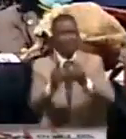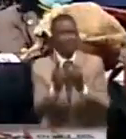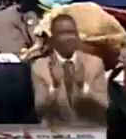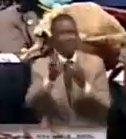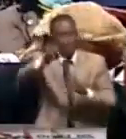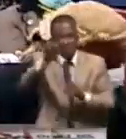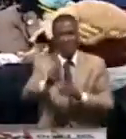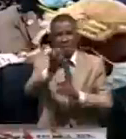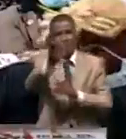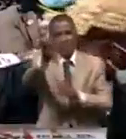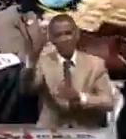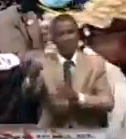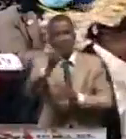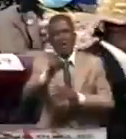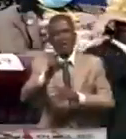elected